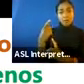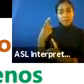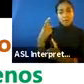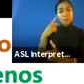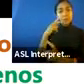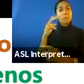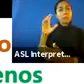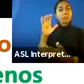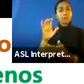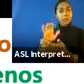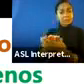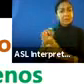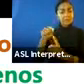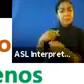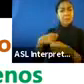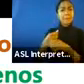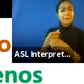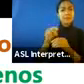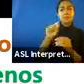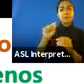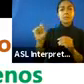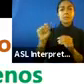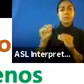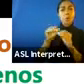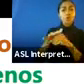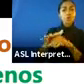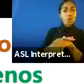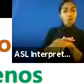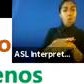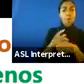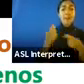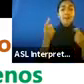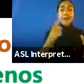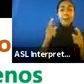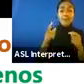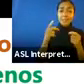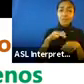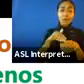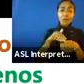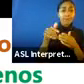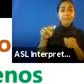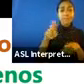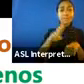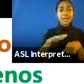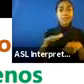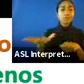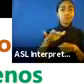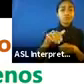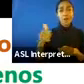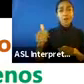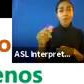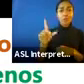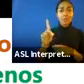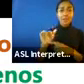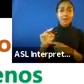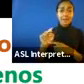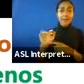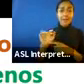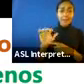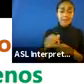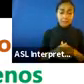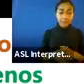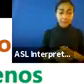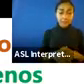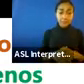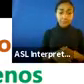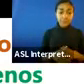still something that happens often in nature and other dynamics. And then the last one is what